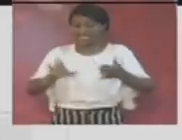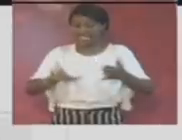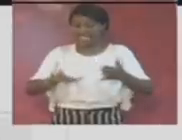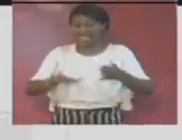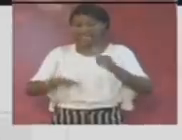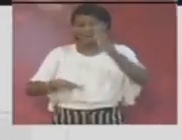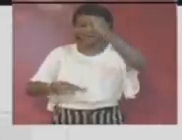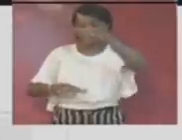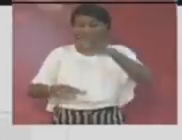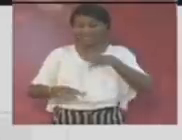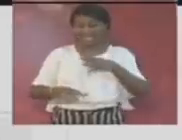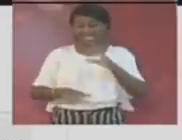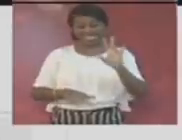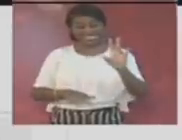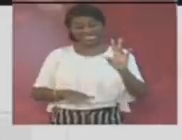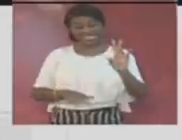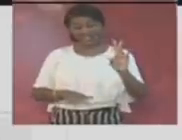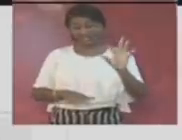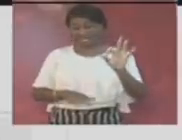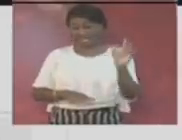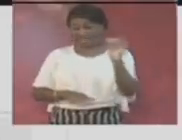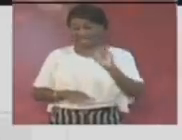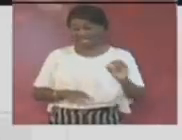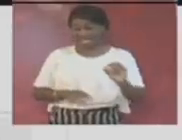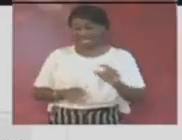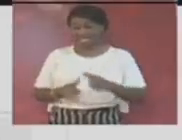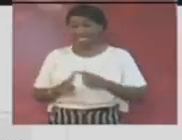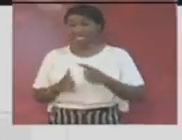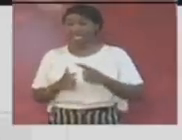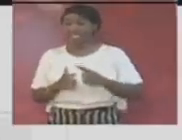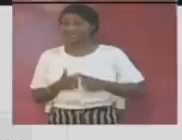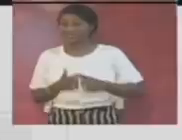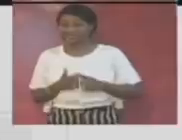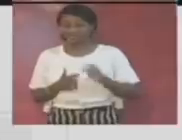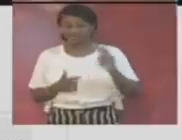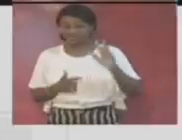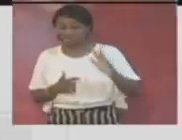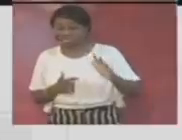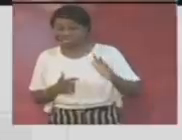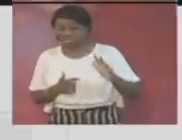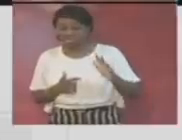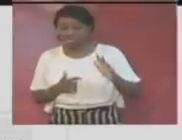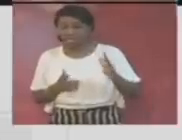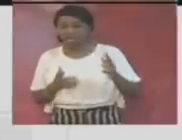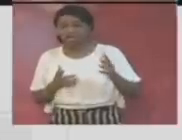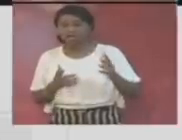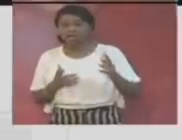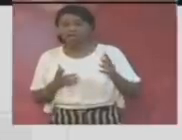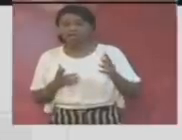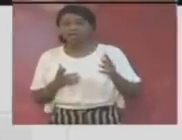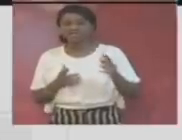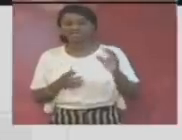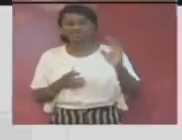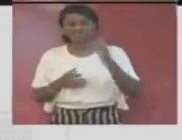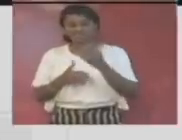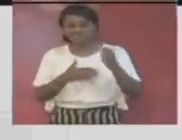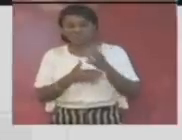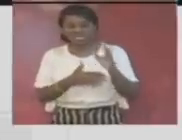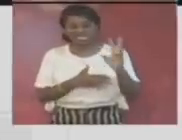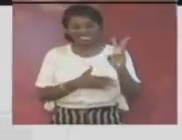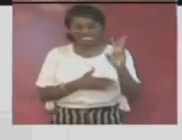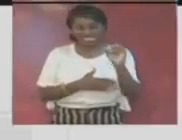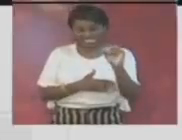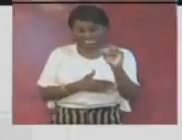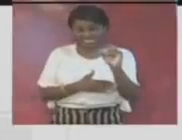74%, almost 3/4, and 2/3 just about in the age group above 60. So